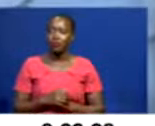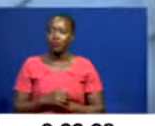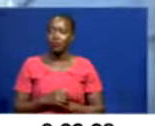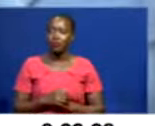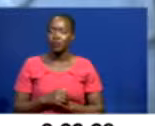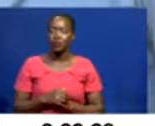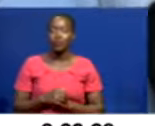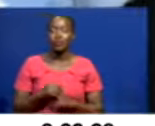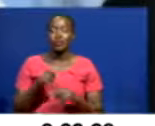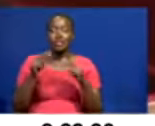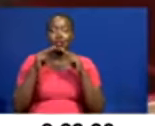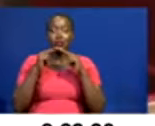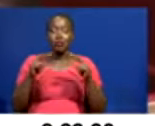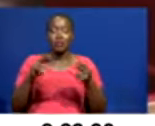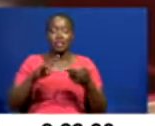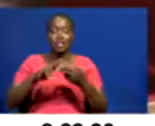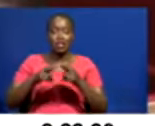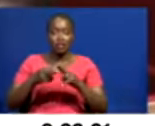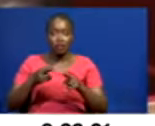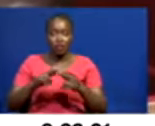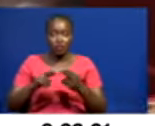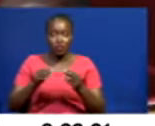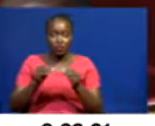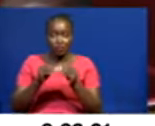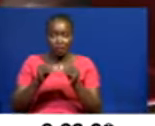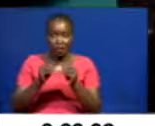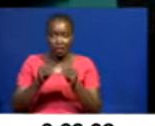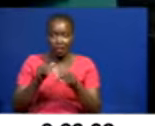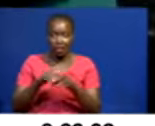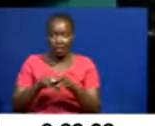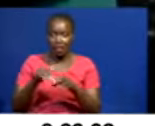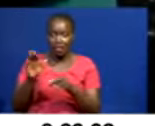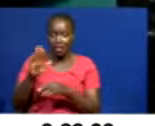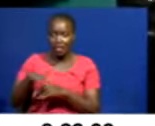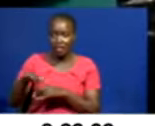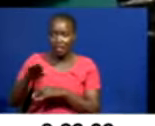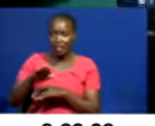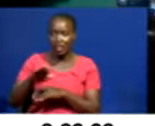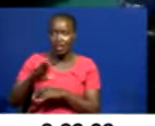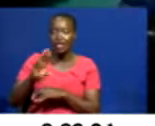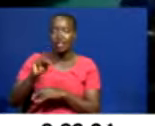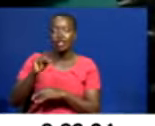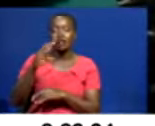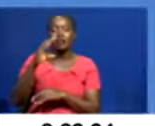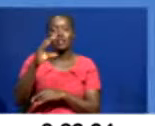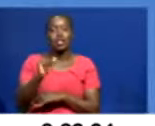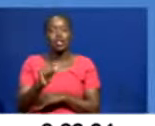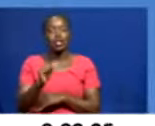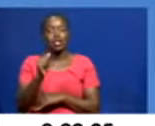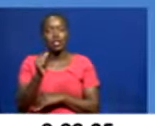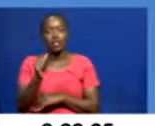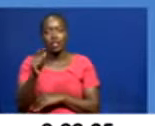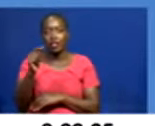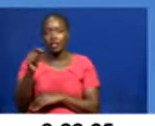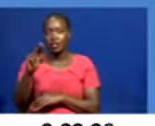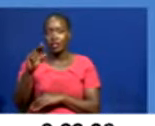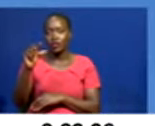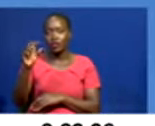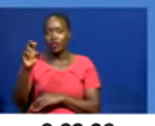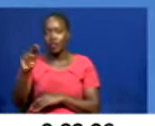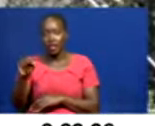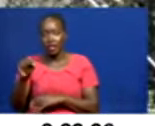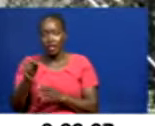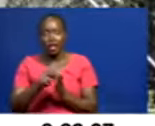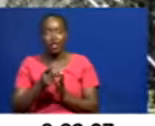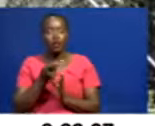Speaking during a peace and reconciliation meeting in Kabarian location at Kabirok area, member of the county assembly drawn from the Tugen and Pokot communities noted